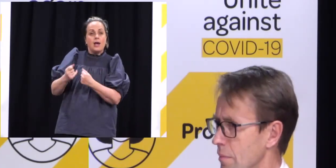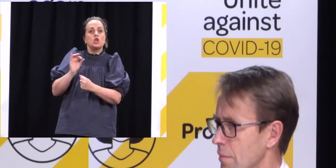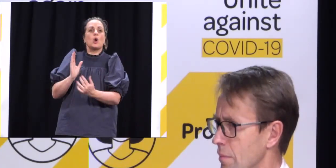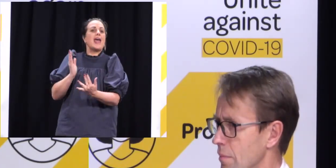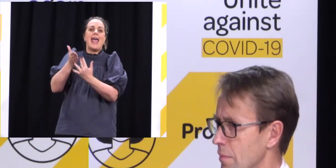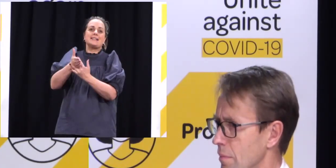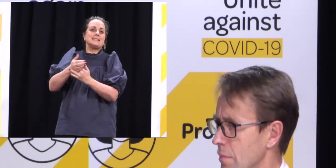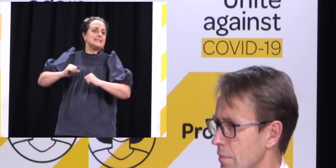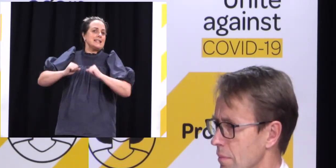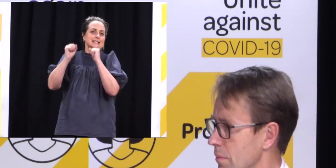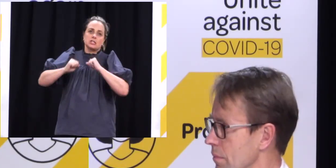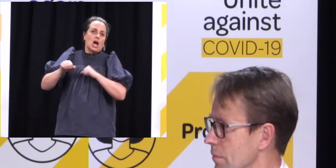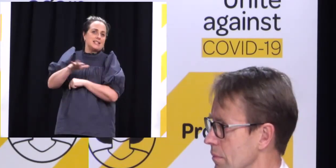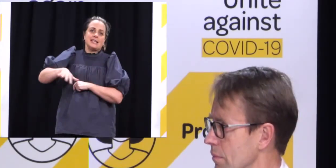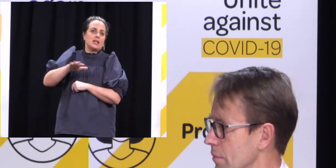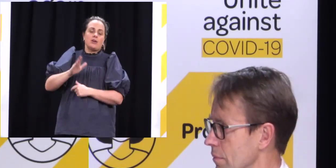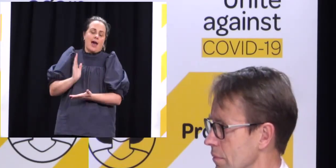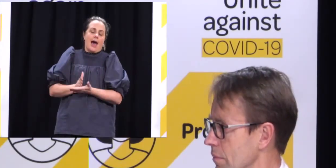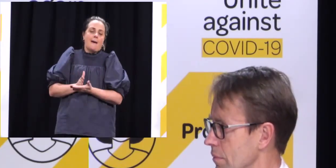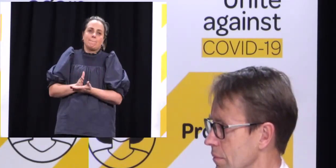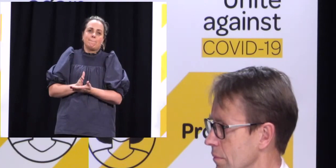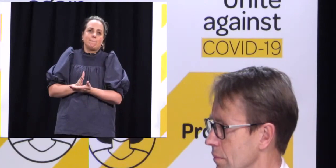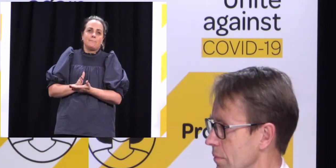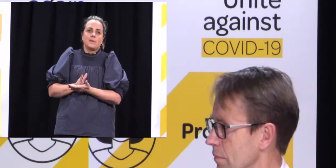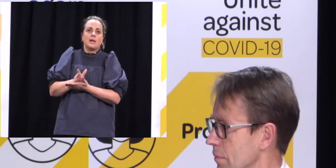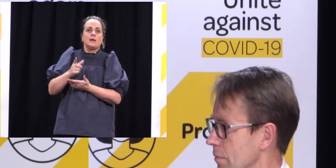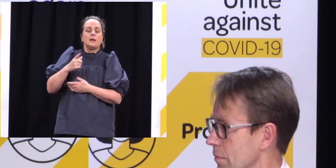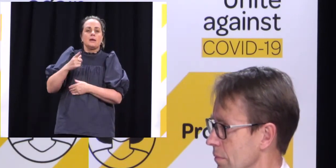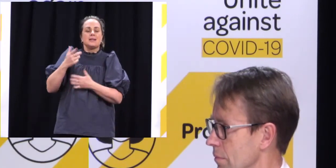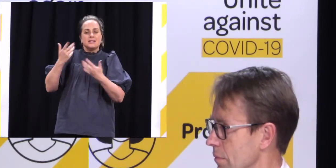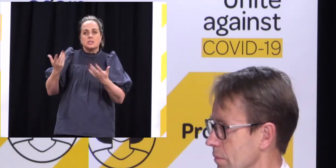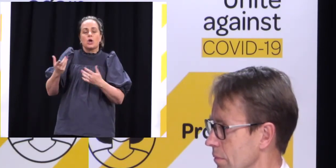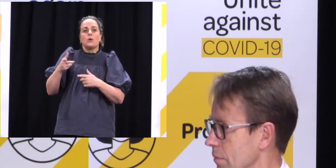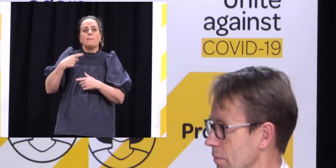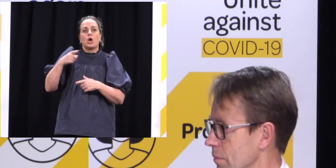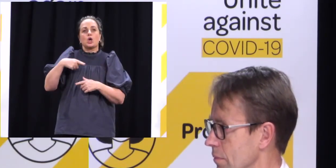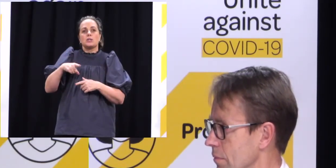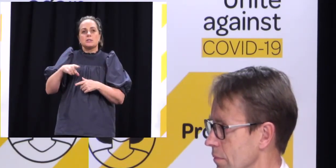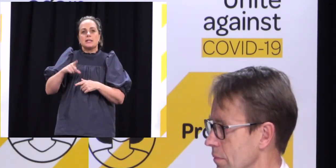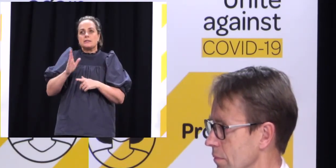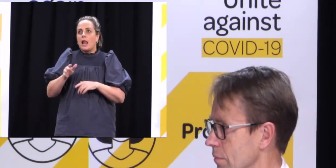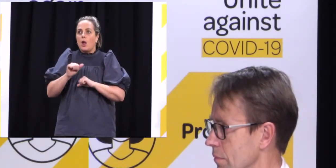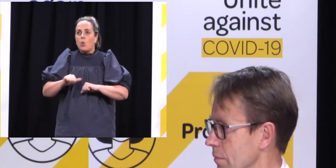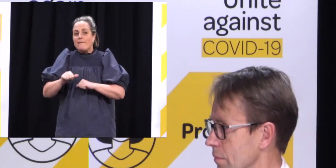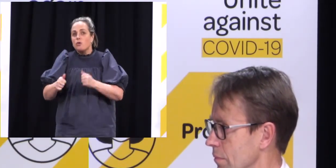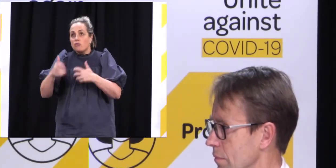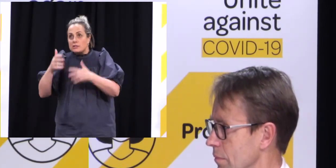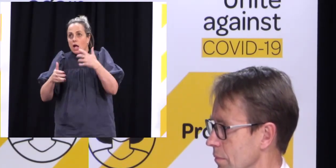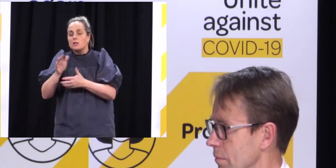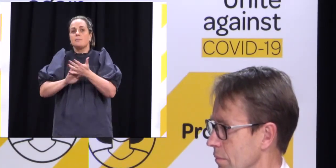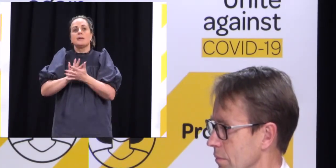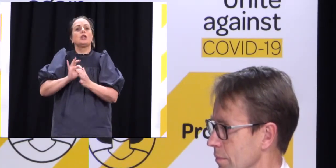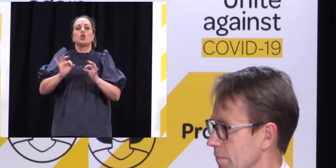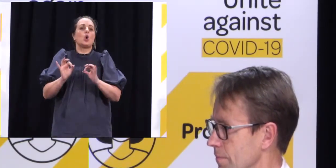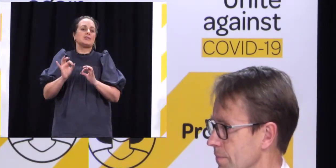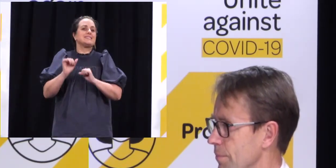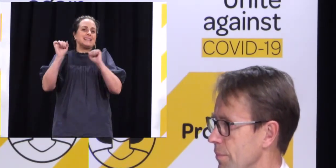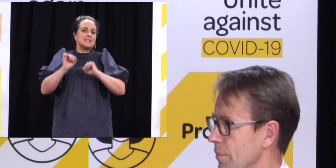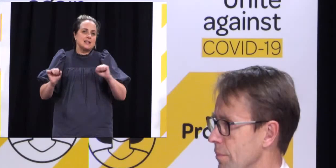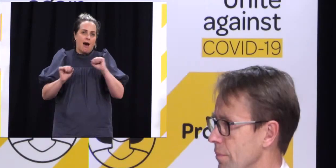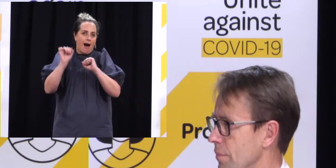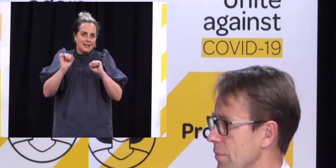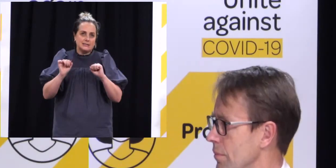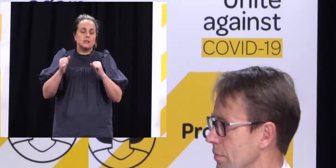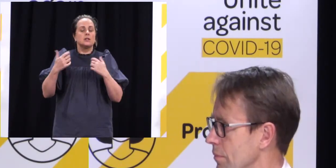exercise area because they did not clear a positive test and so weren't able to. So that then leaves in play